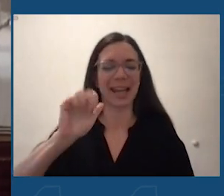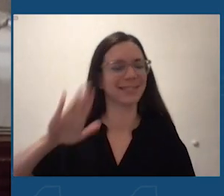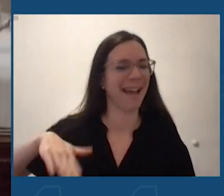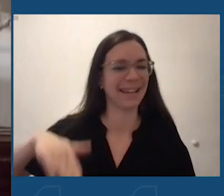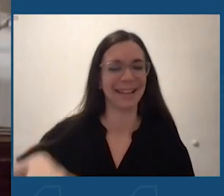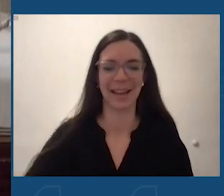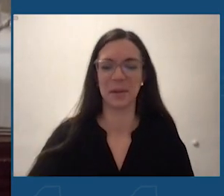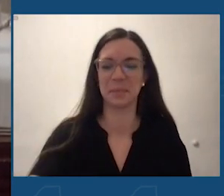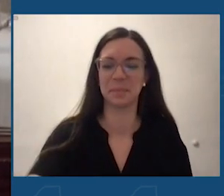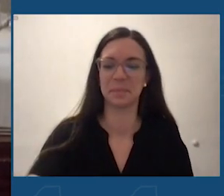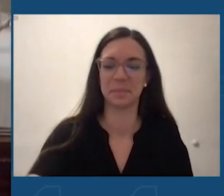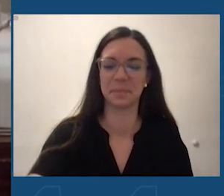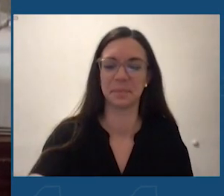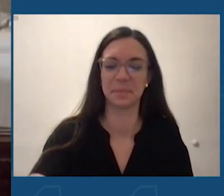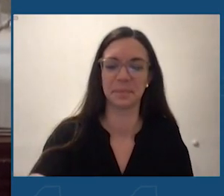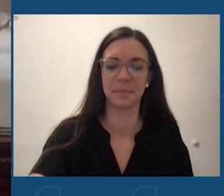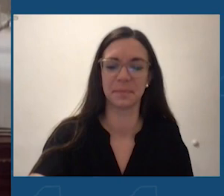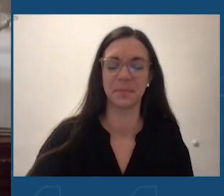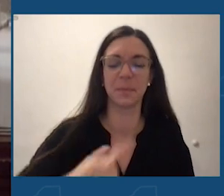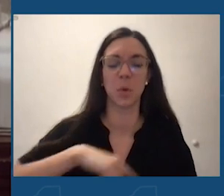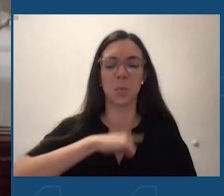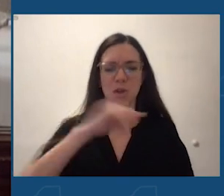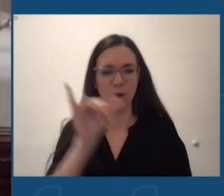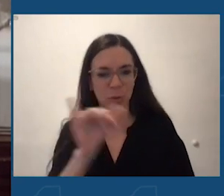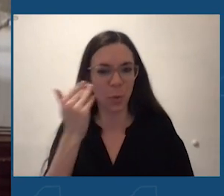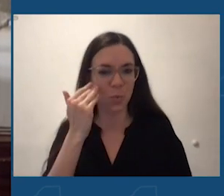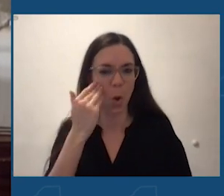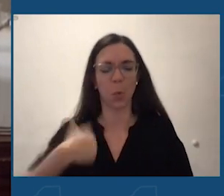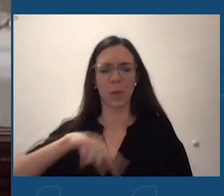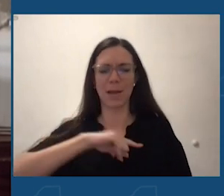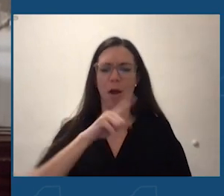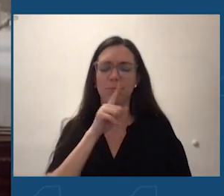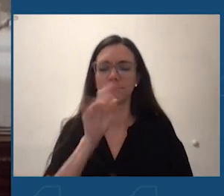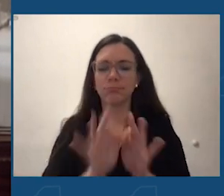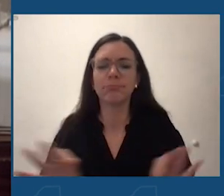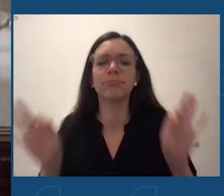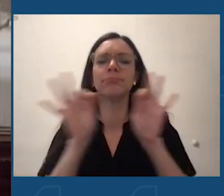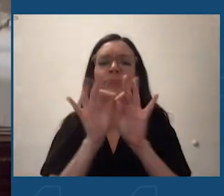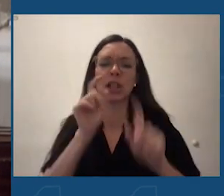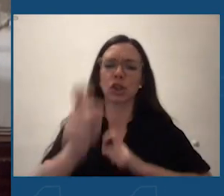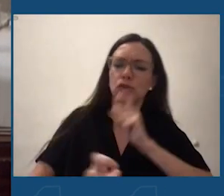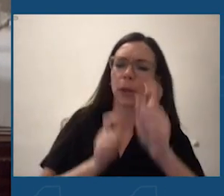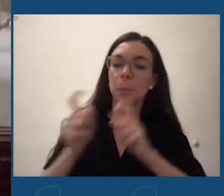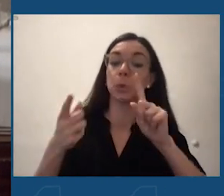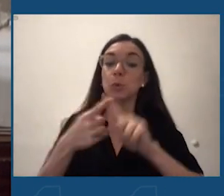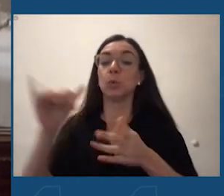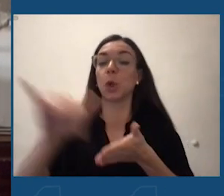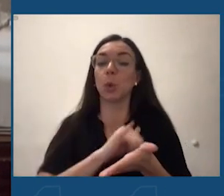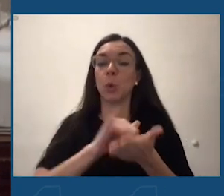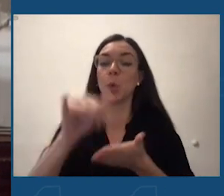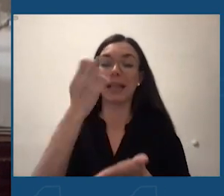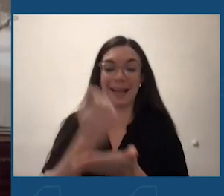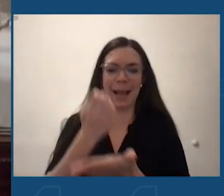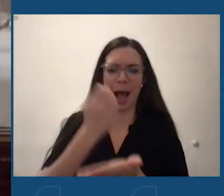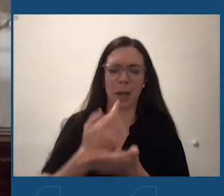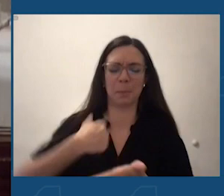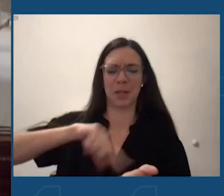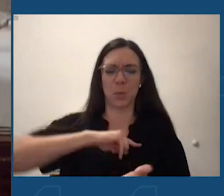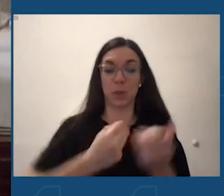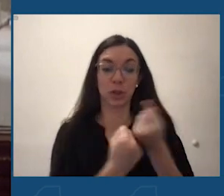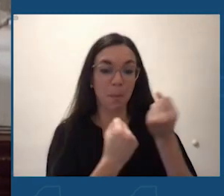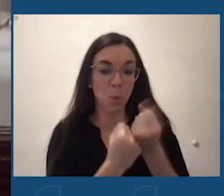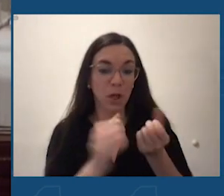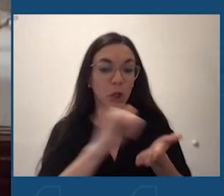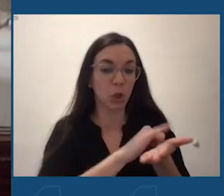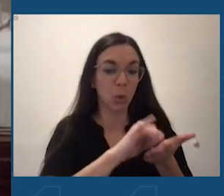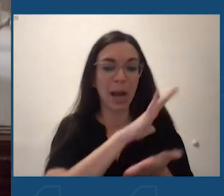But we also know that we are vital contributors to the New York economy, that we are supporting New York and the United